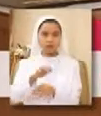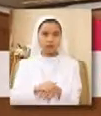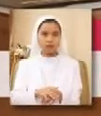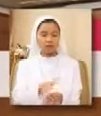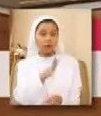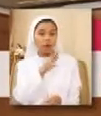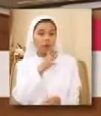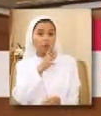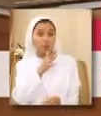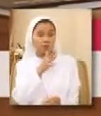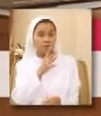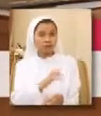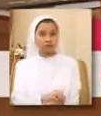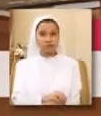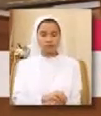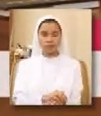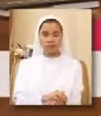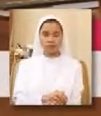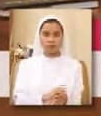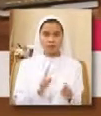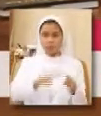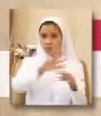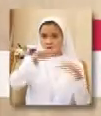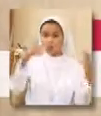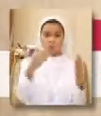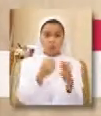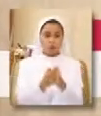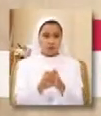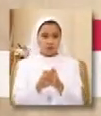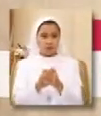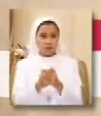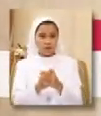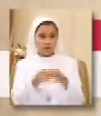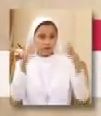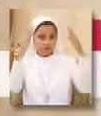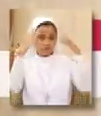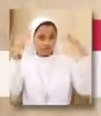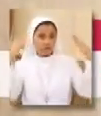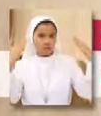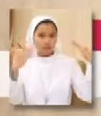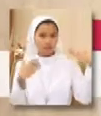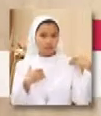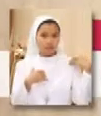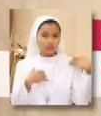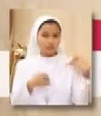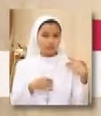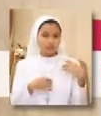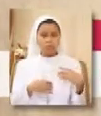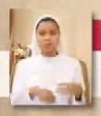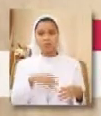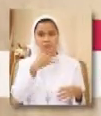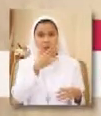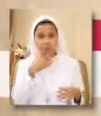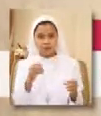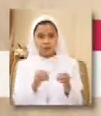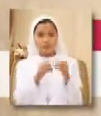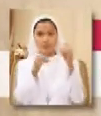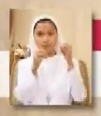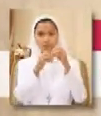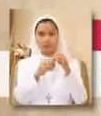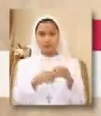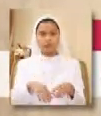said, yes, Archbishop, but we're all sisters. Yes. And I wouldn't mind if you called me Sister Joan Claire. It's